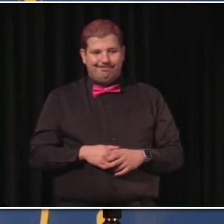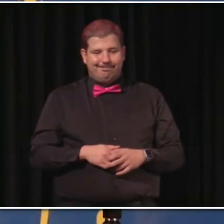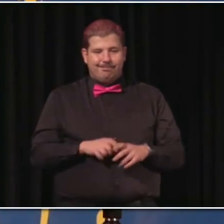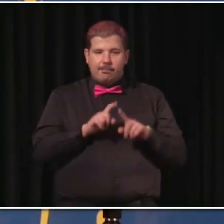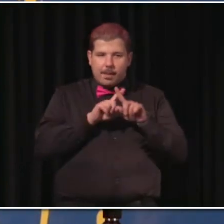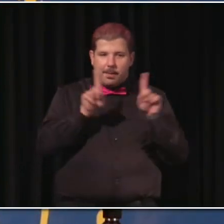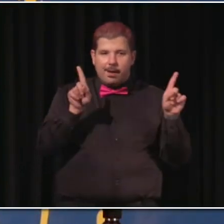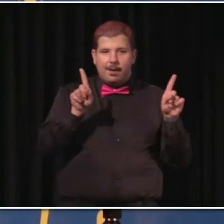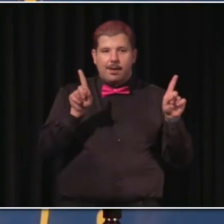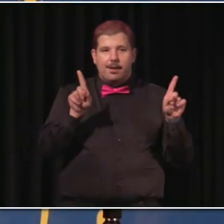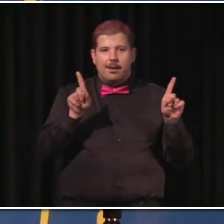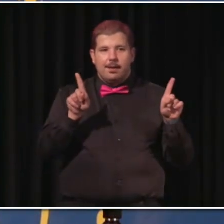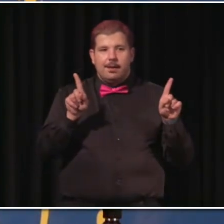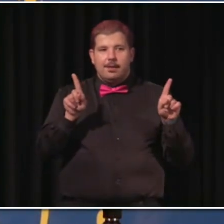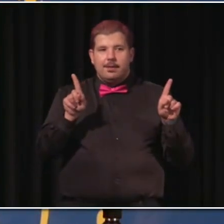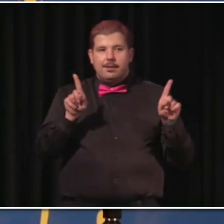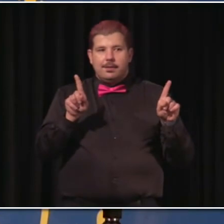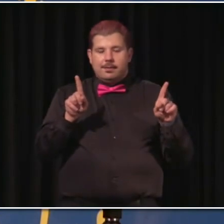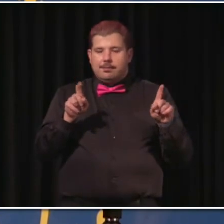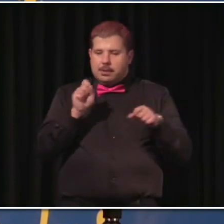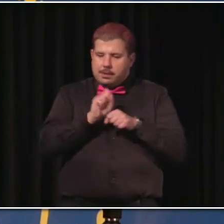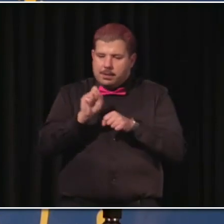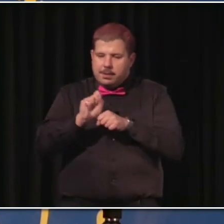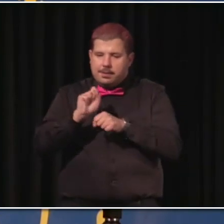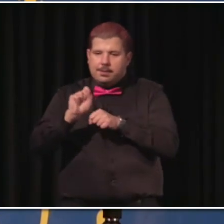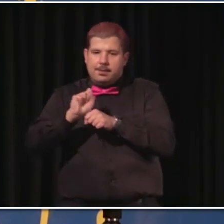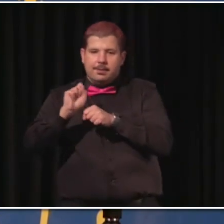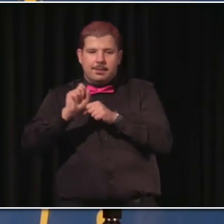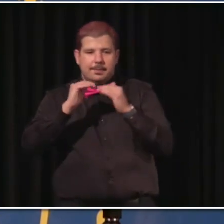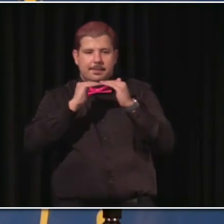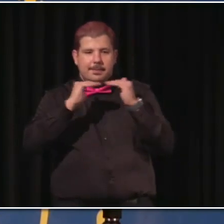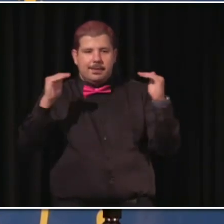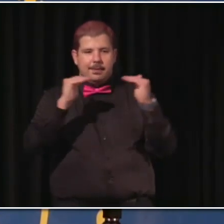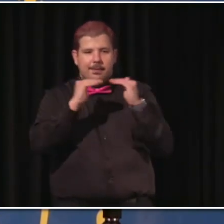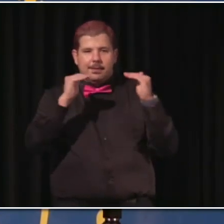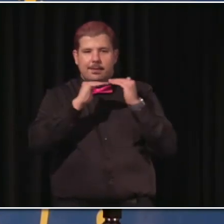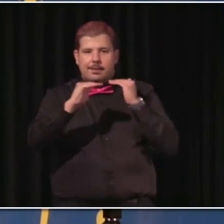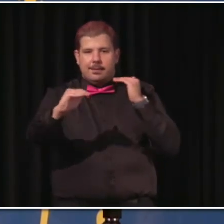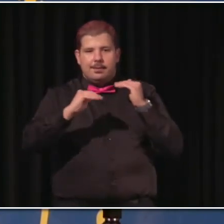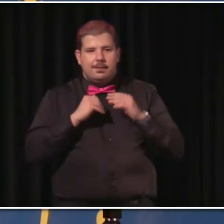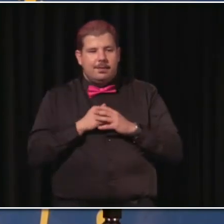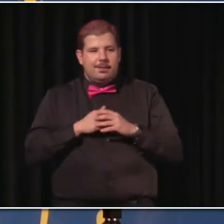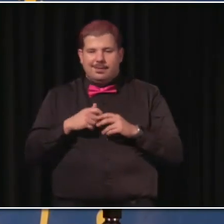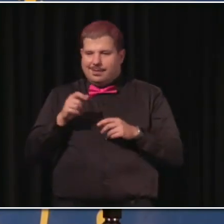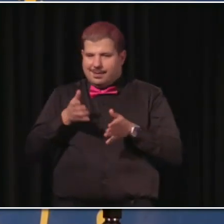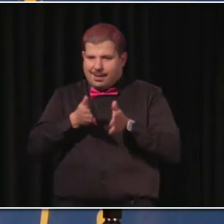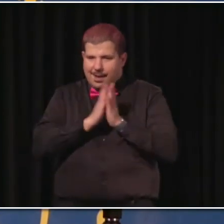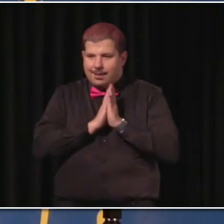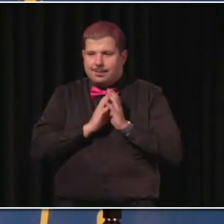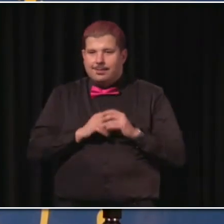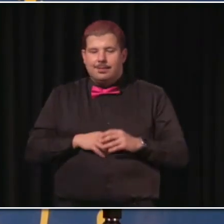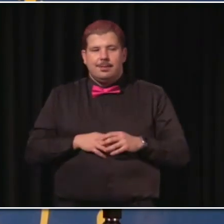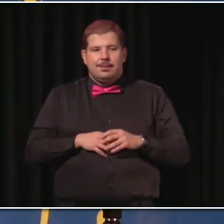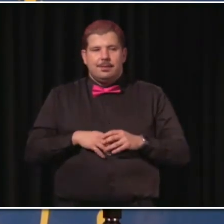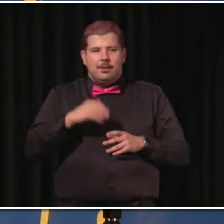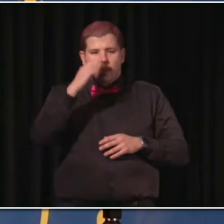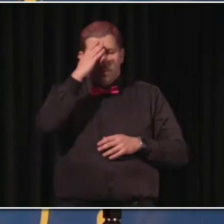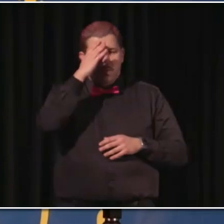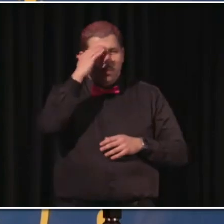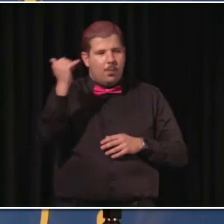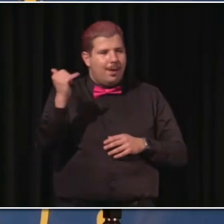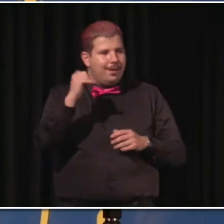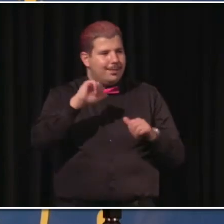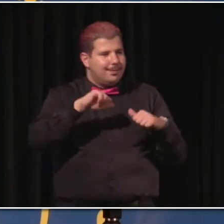But even as we do the hard work to level the playing field, we need to ask, why is the